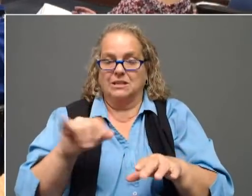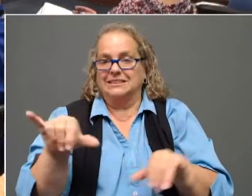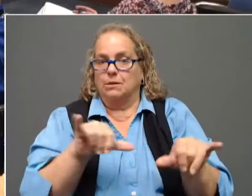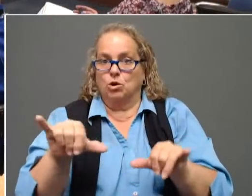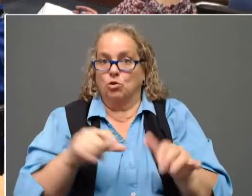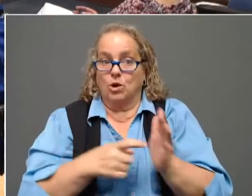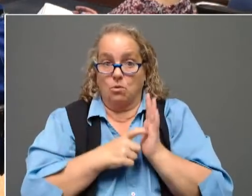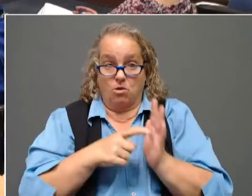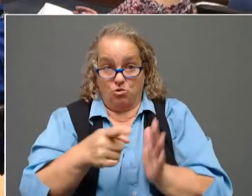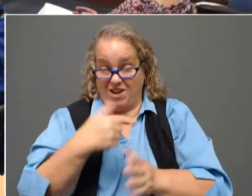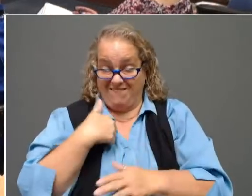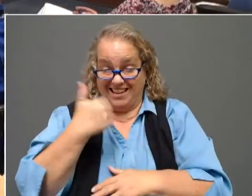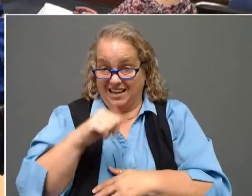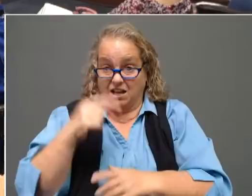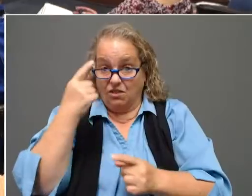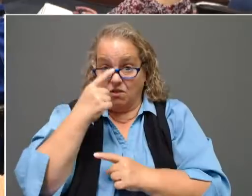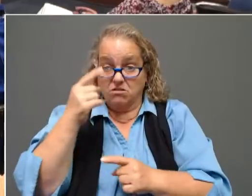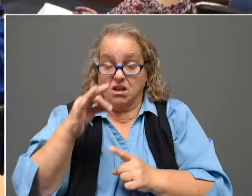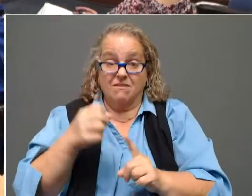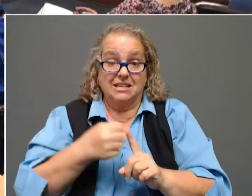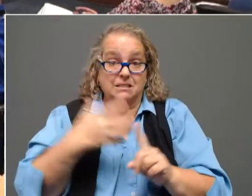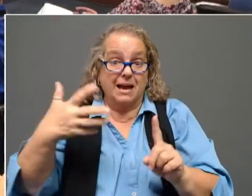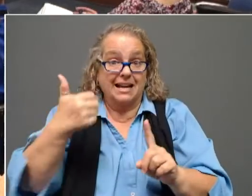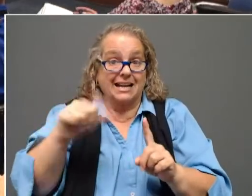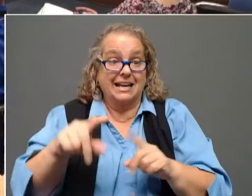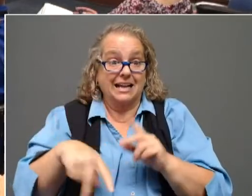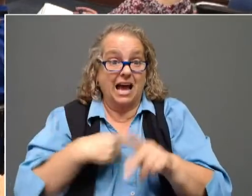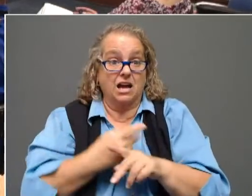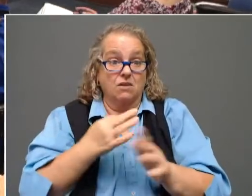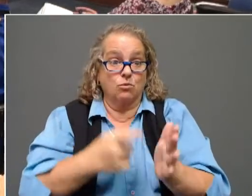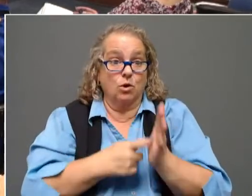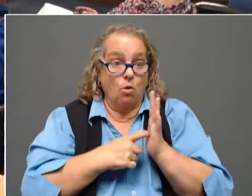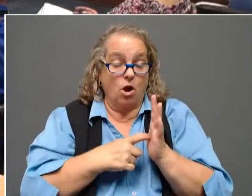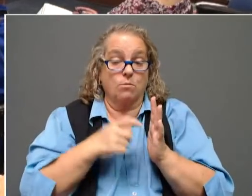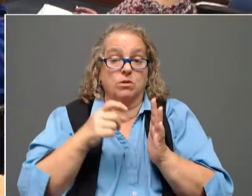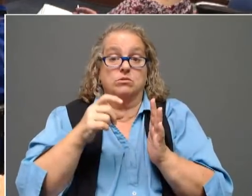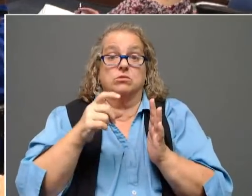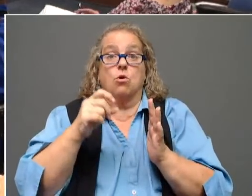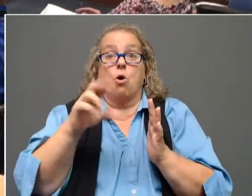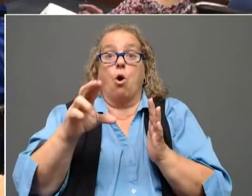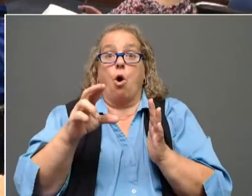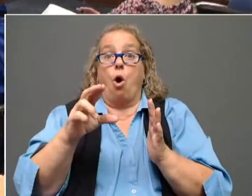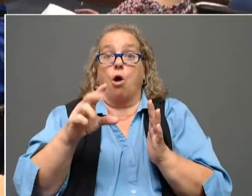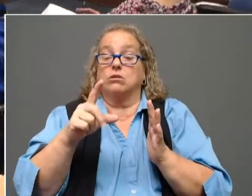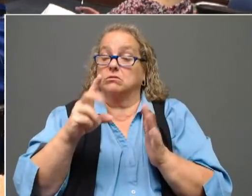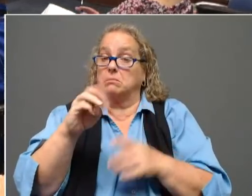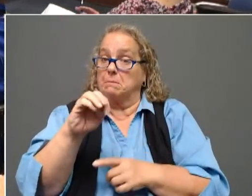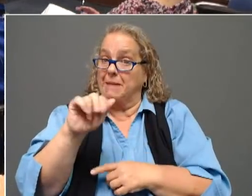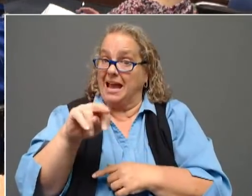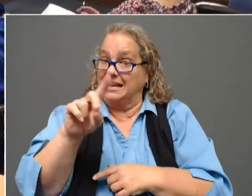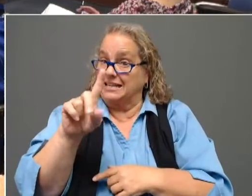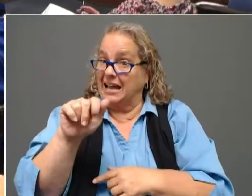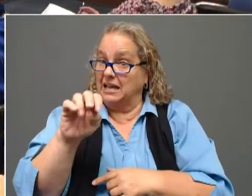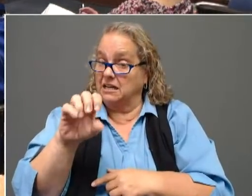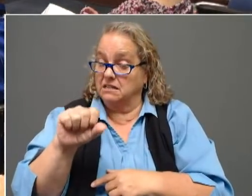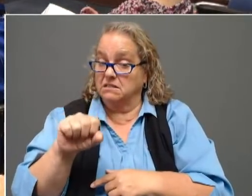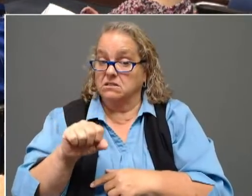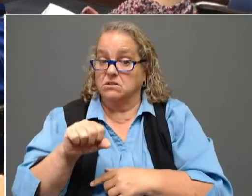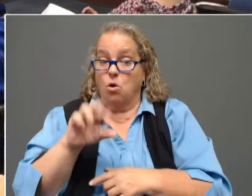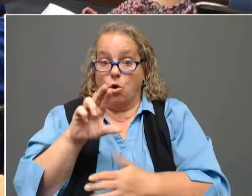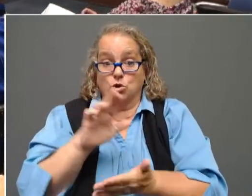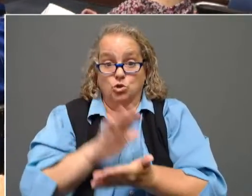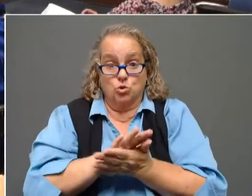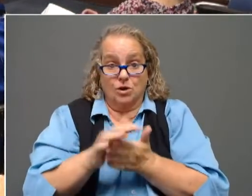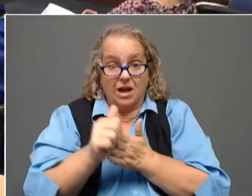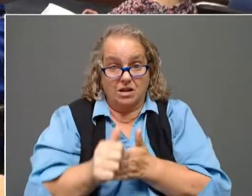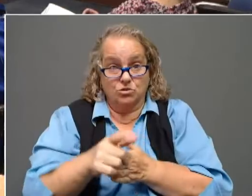of expanding any kind of requirements or mandates? And also, whether with that or the school guidance, do you worry about compliance, whether